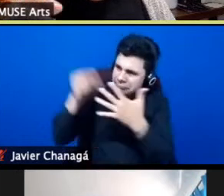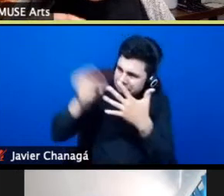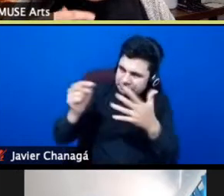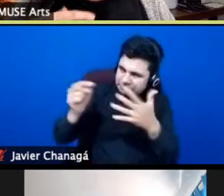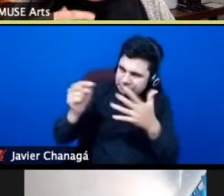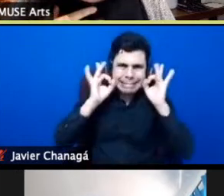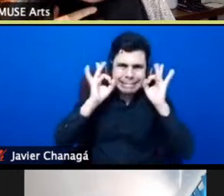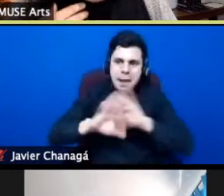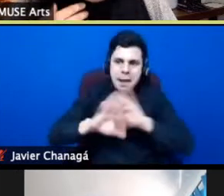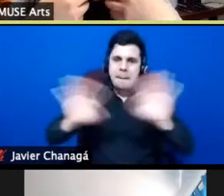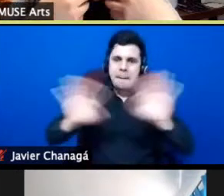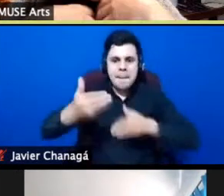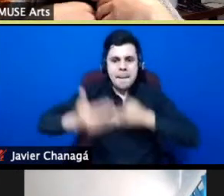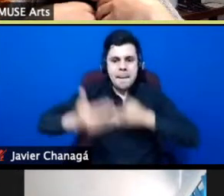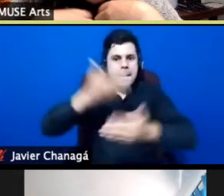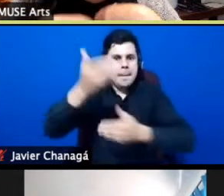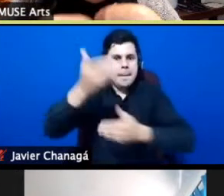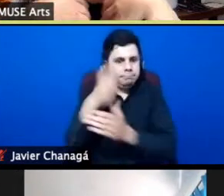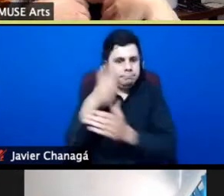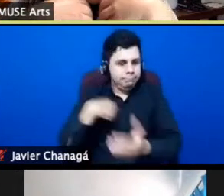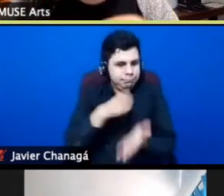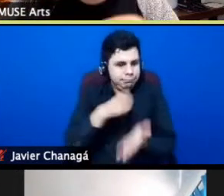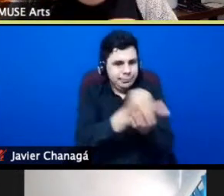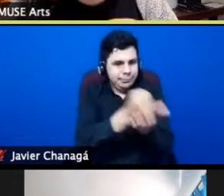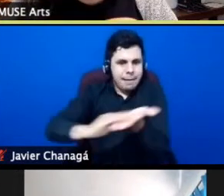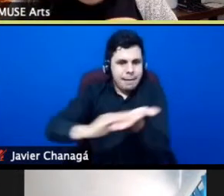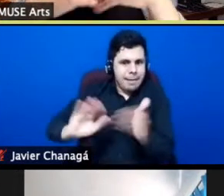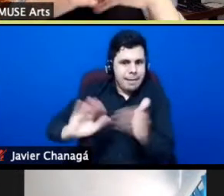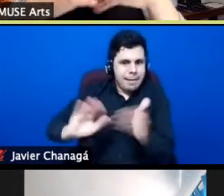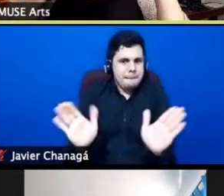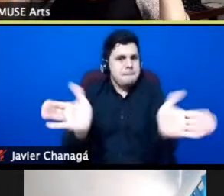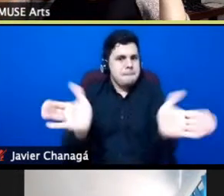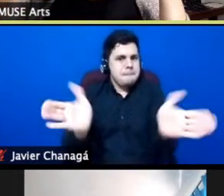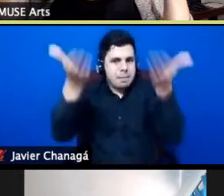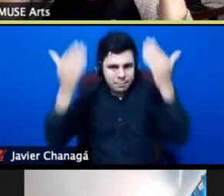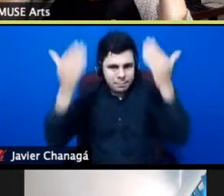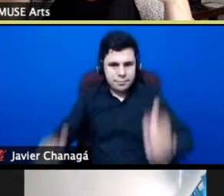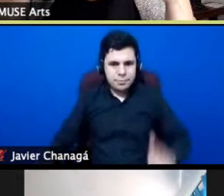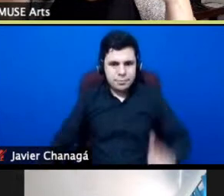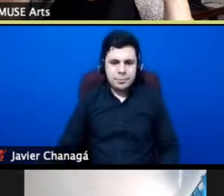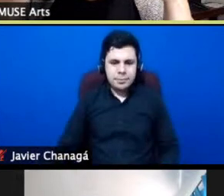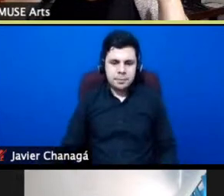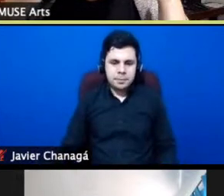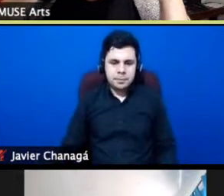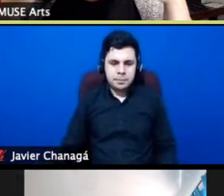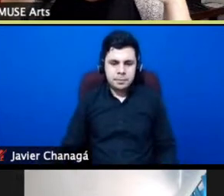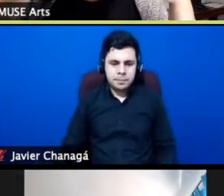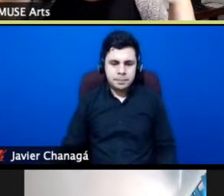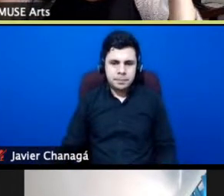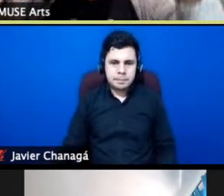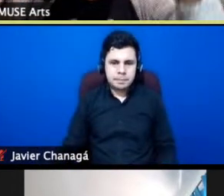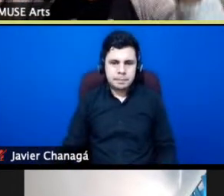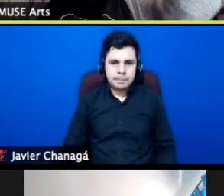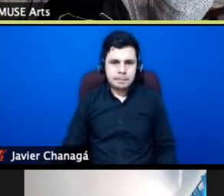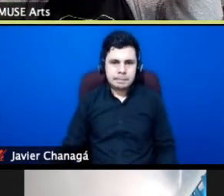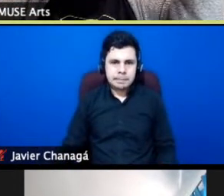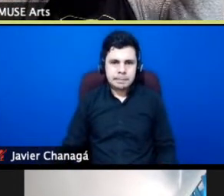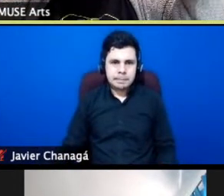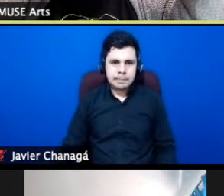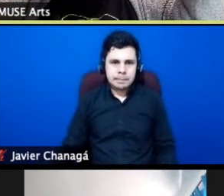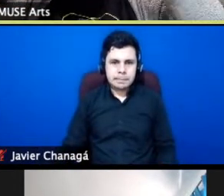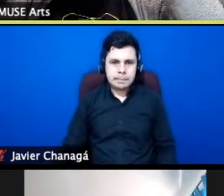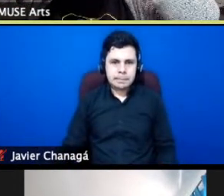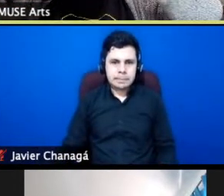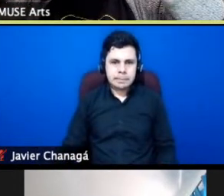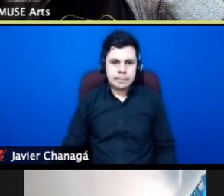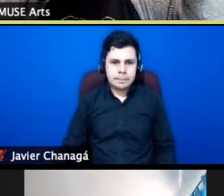that appears to be part of our DNA. So what I vision is a time in which that fog allows for